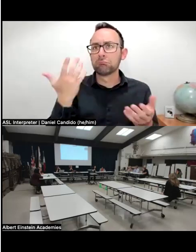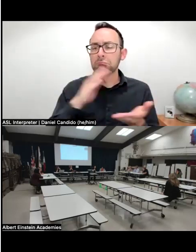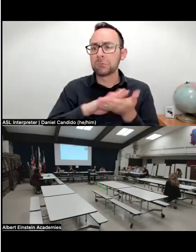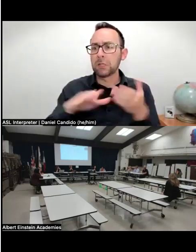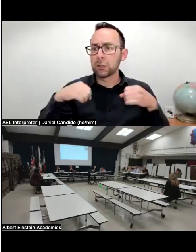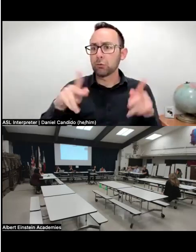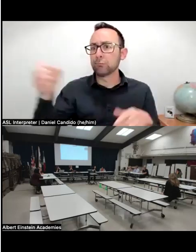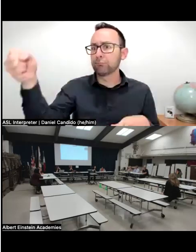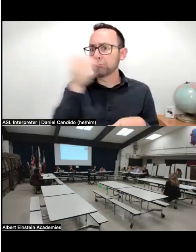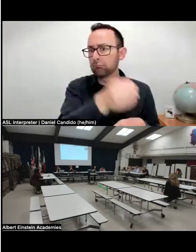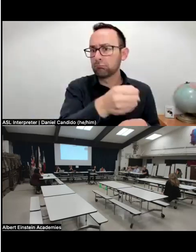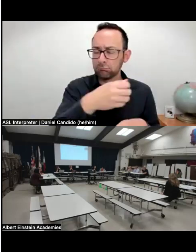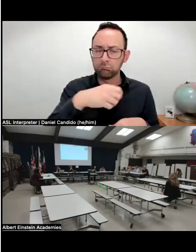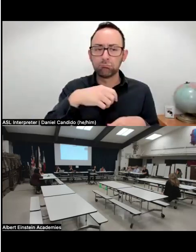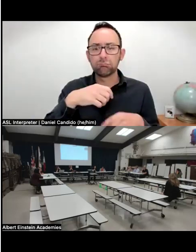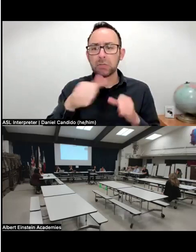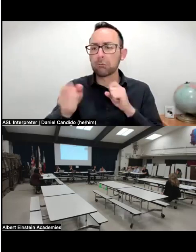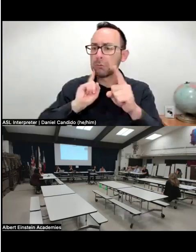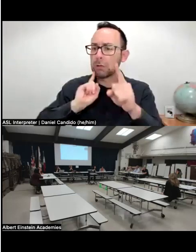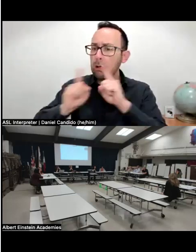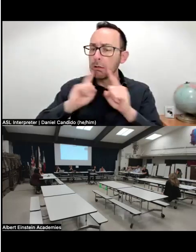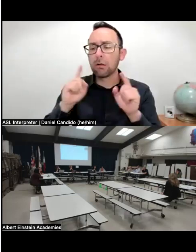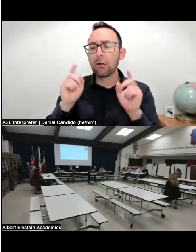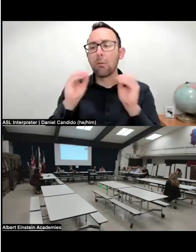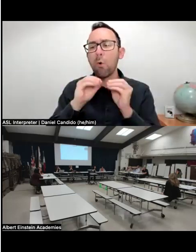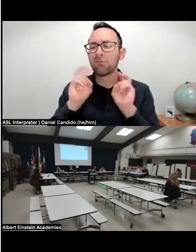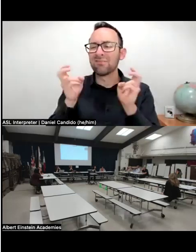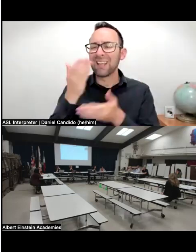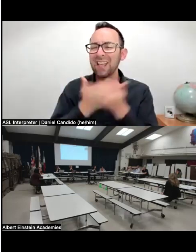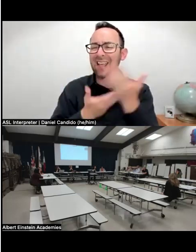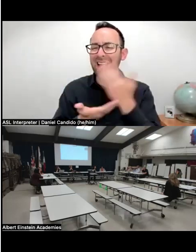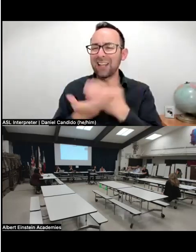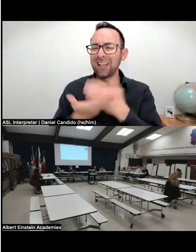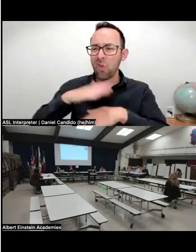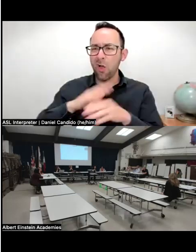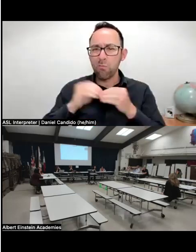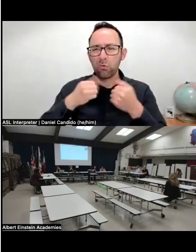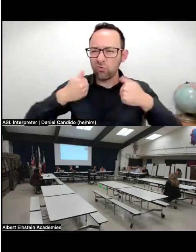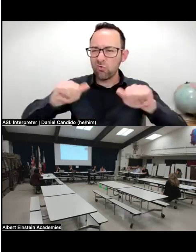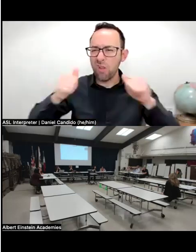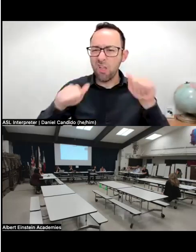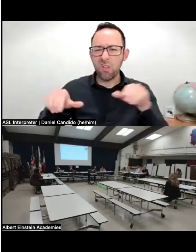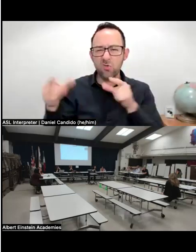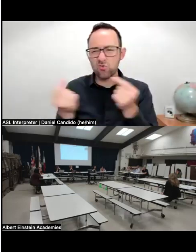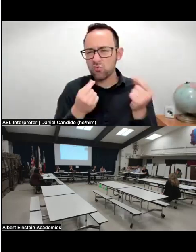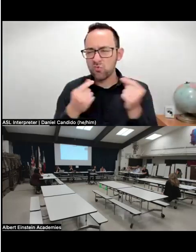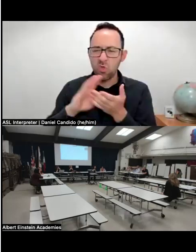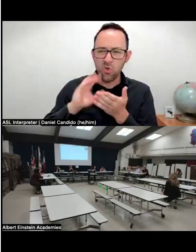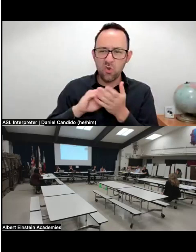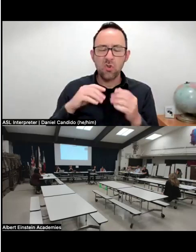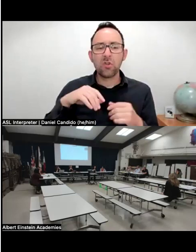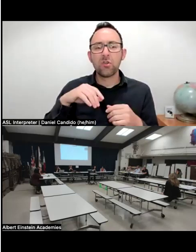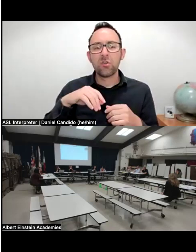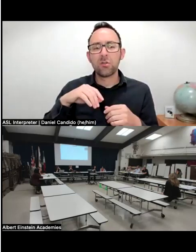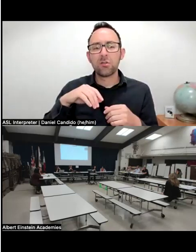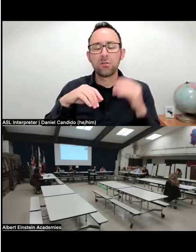opportunities to be in dialogue or more hands-on around parent engagement topics. So while we learned, or I'll speak for